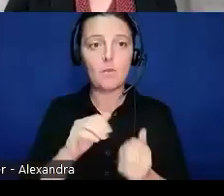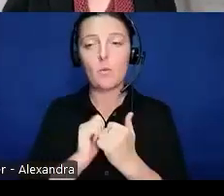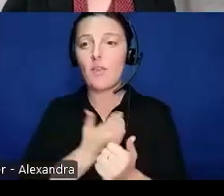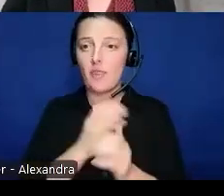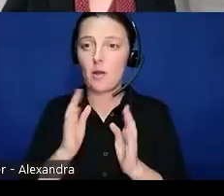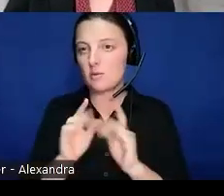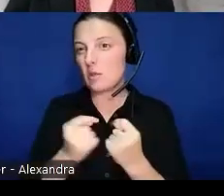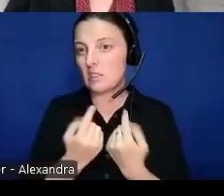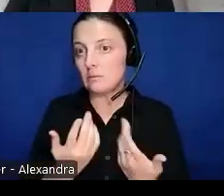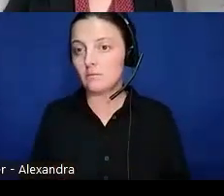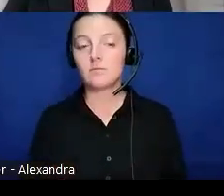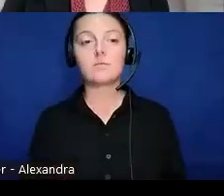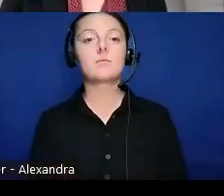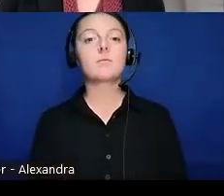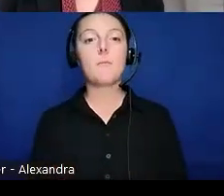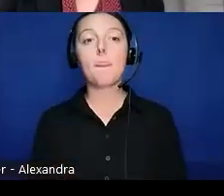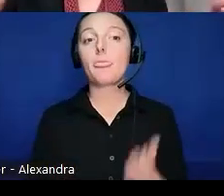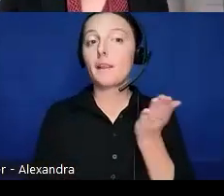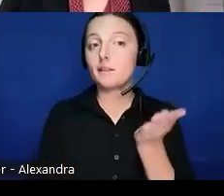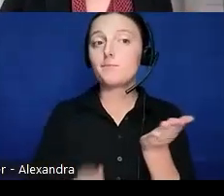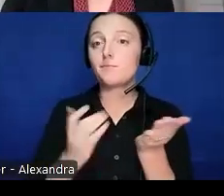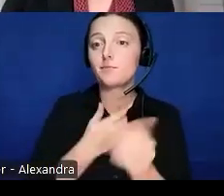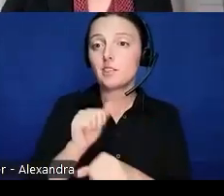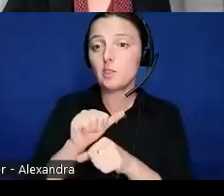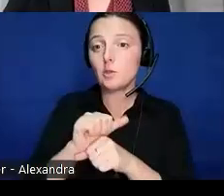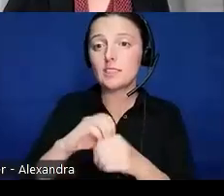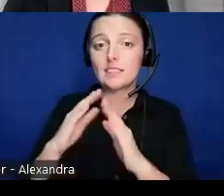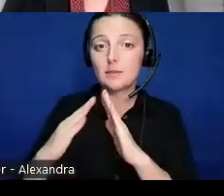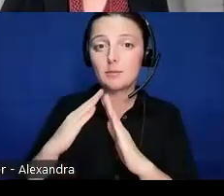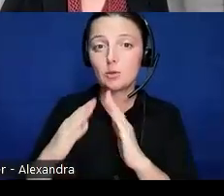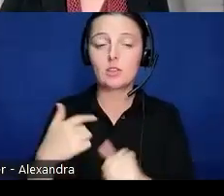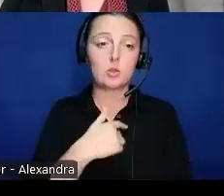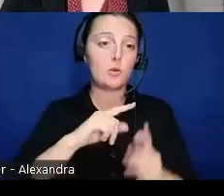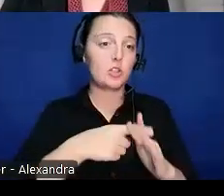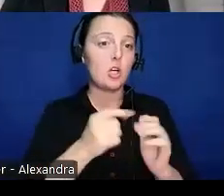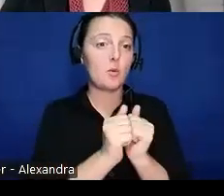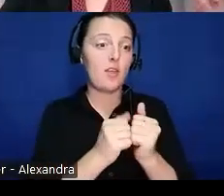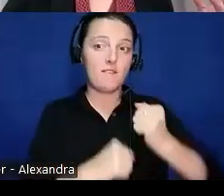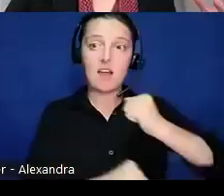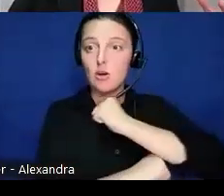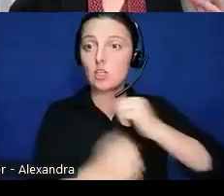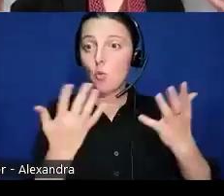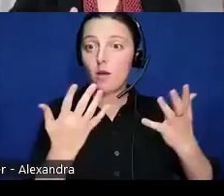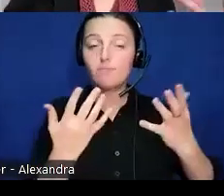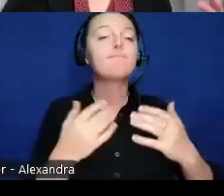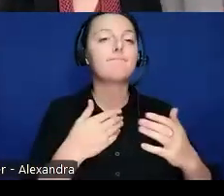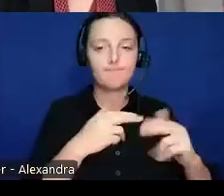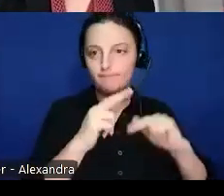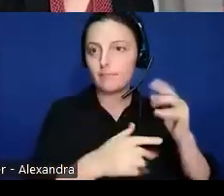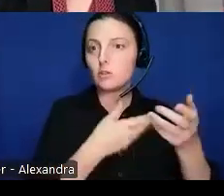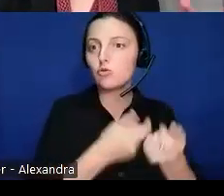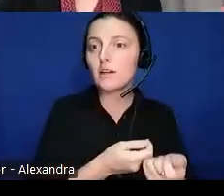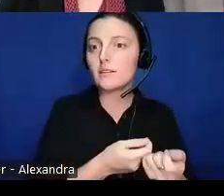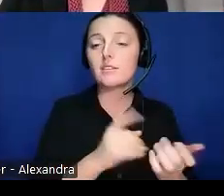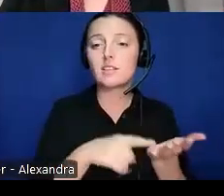This is what we do in the community. We really start with a foundation of trust building. Sometimes that leads into conversations